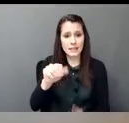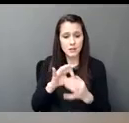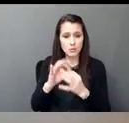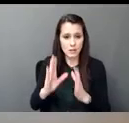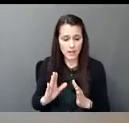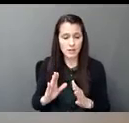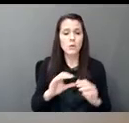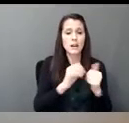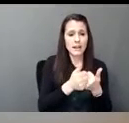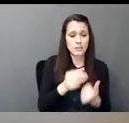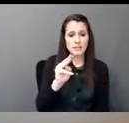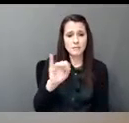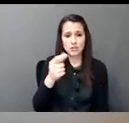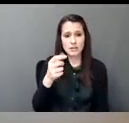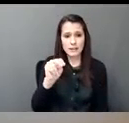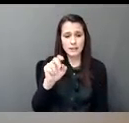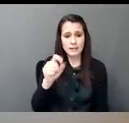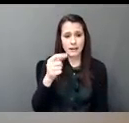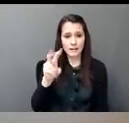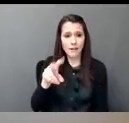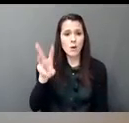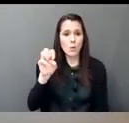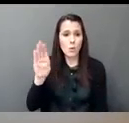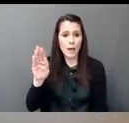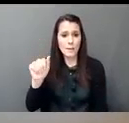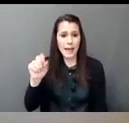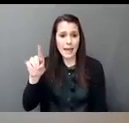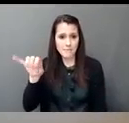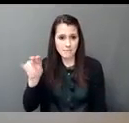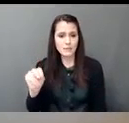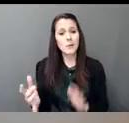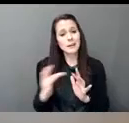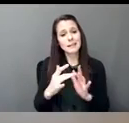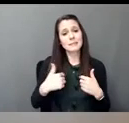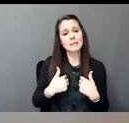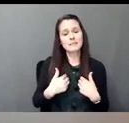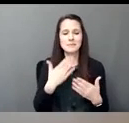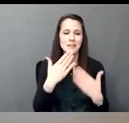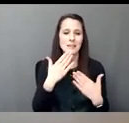agency's Michigan.gov web administrator or look me up. Thank you.